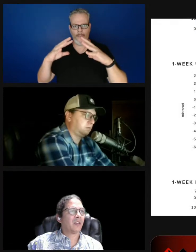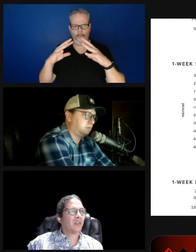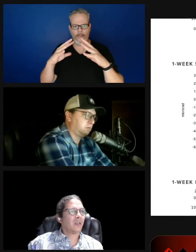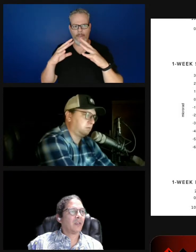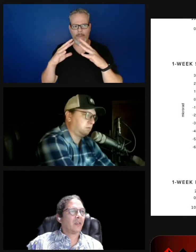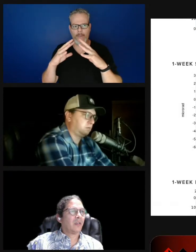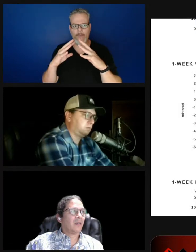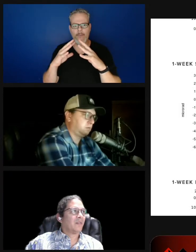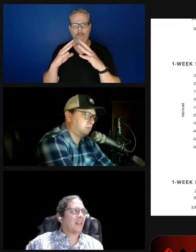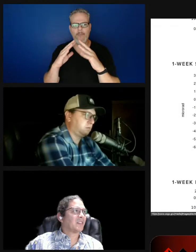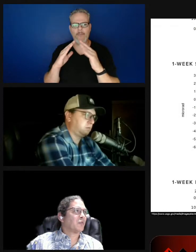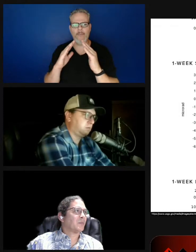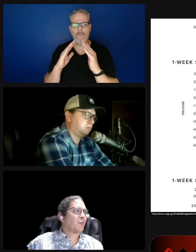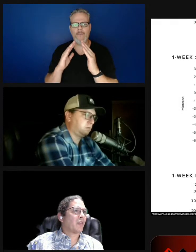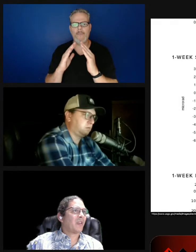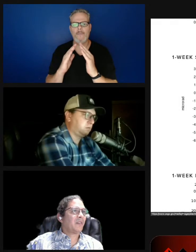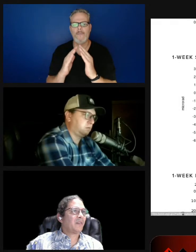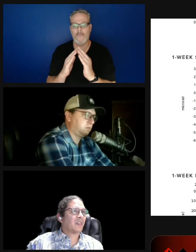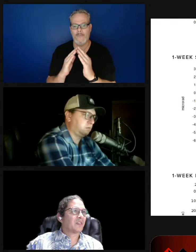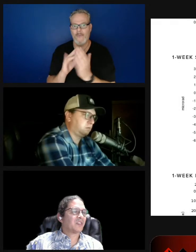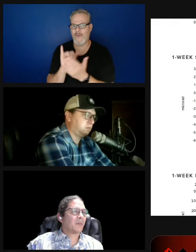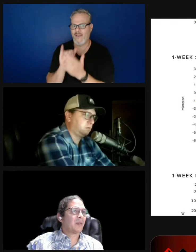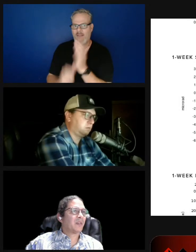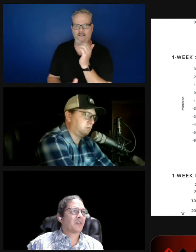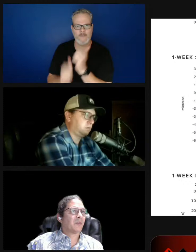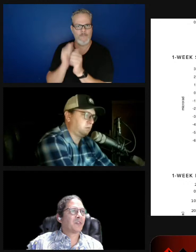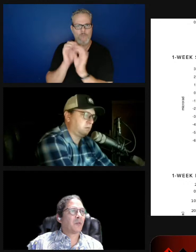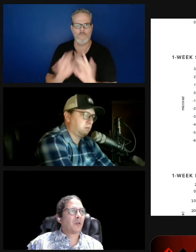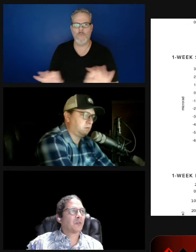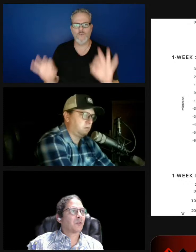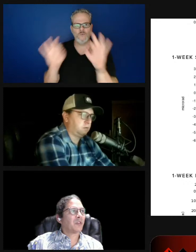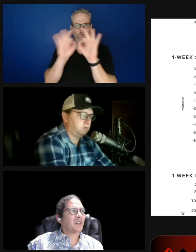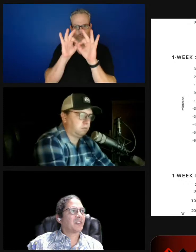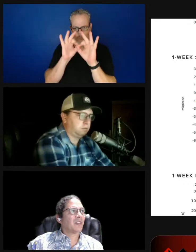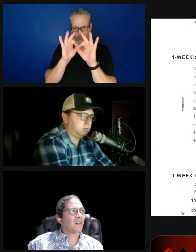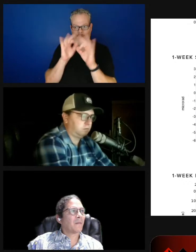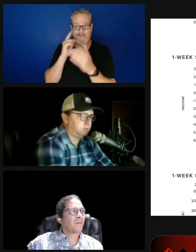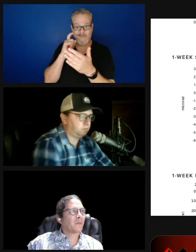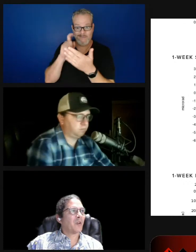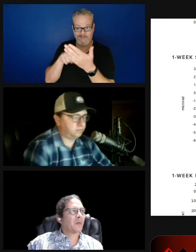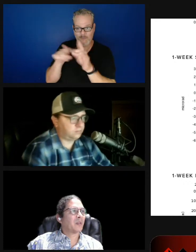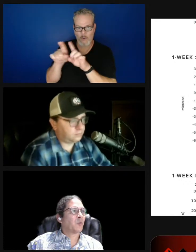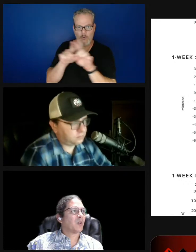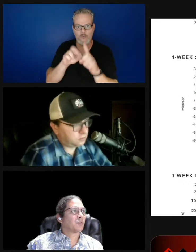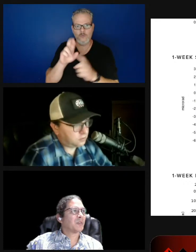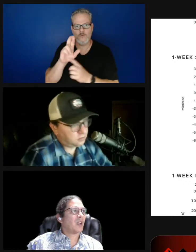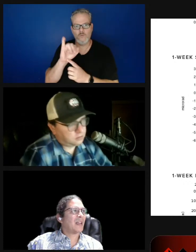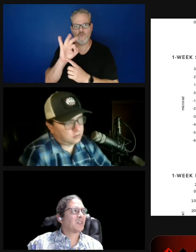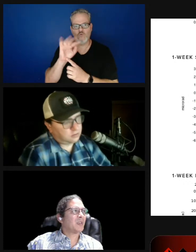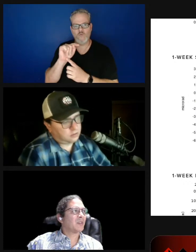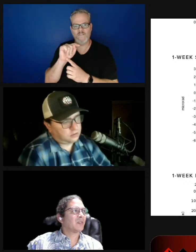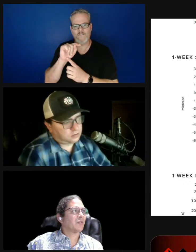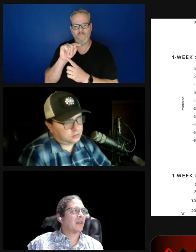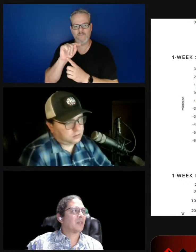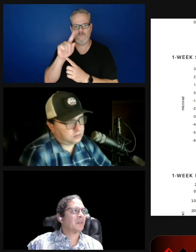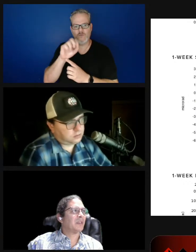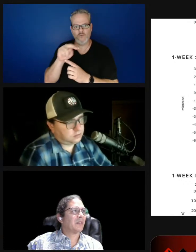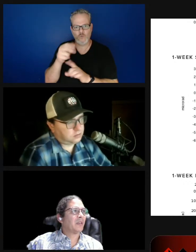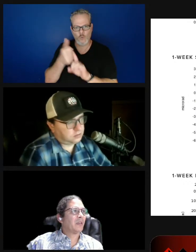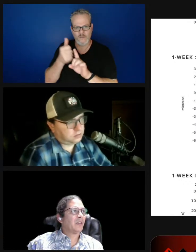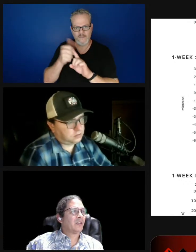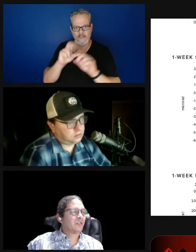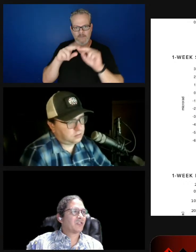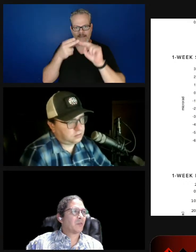began. That's the most important thing. That's the summit. There's a rift zone also decreasing, following the little wiggles we saw last week. There turned out to